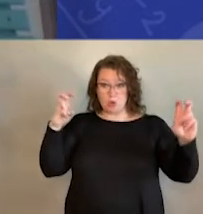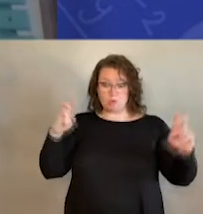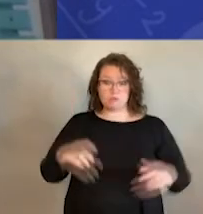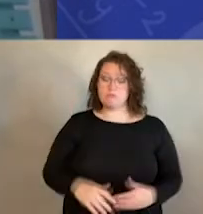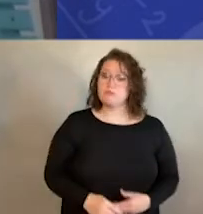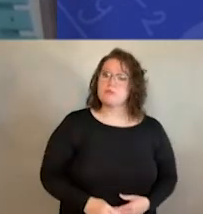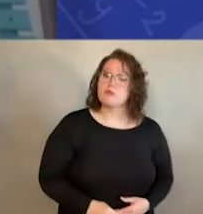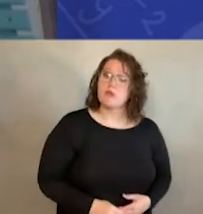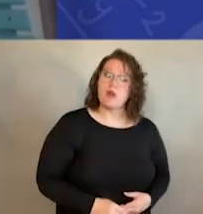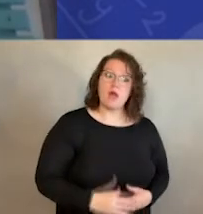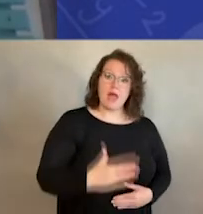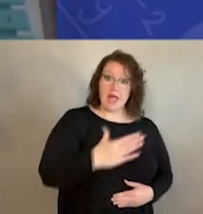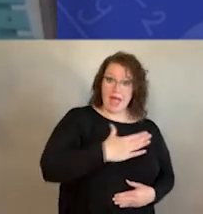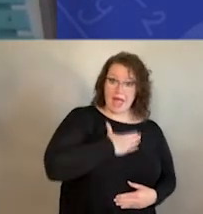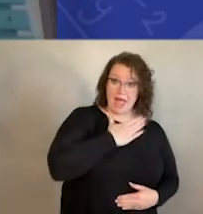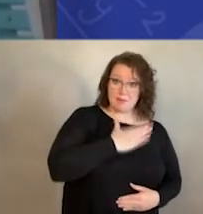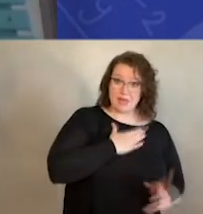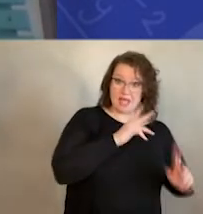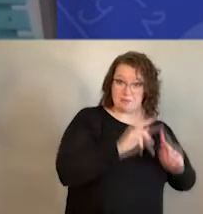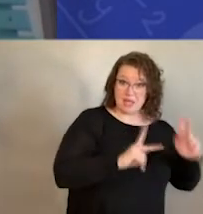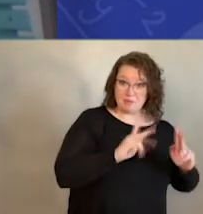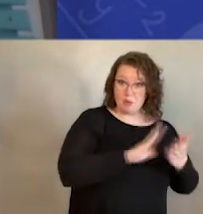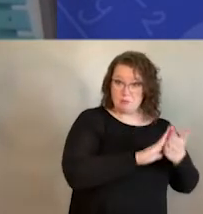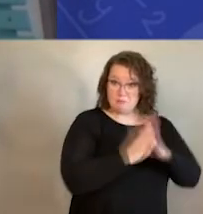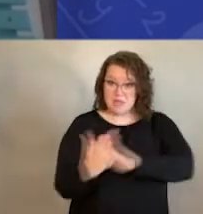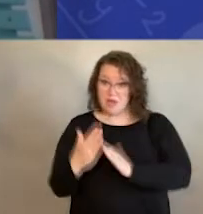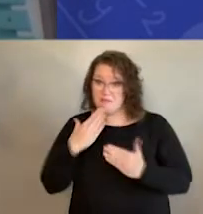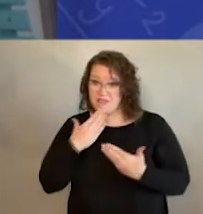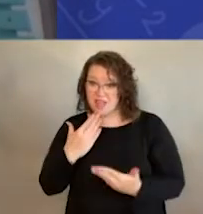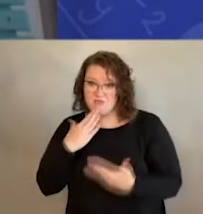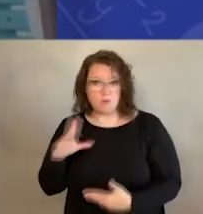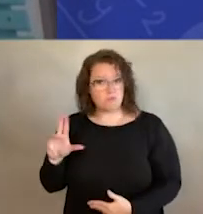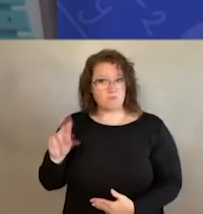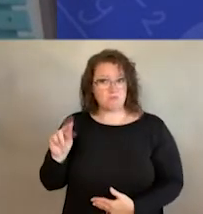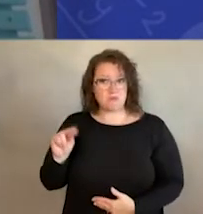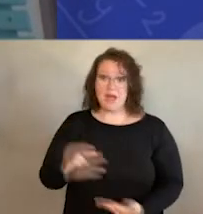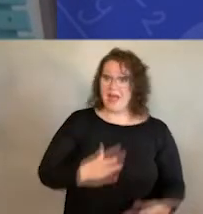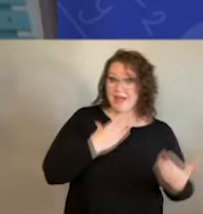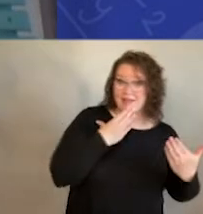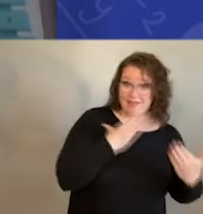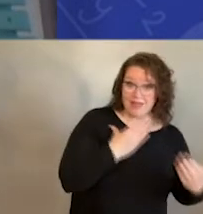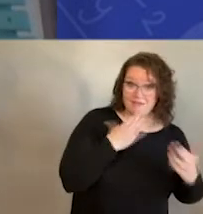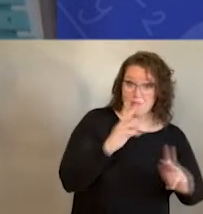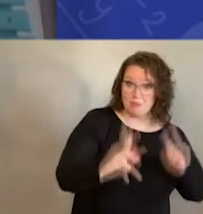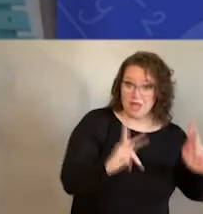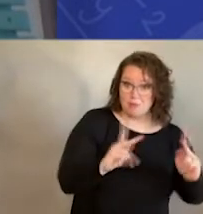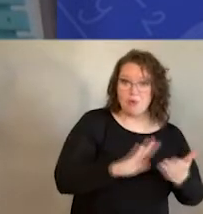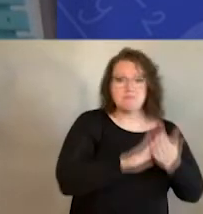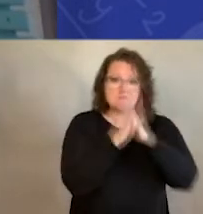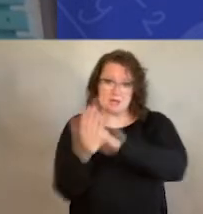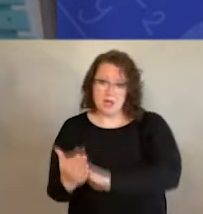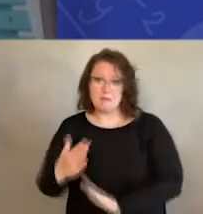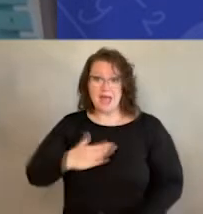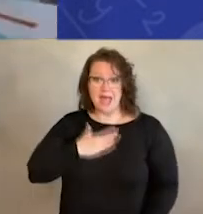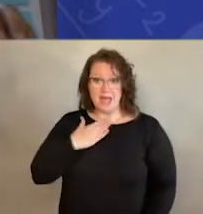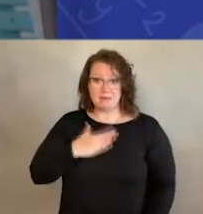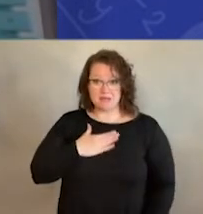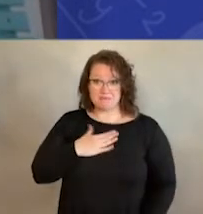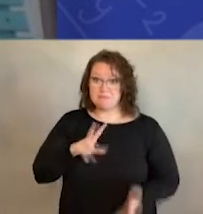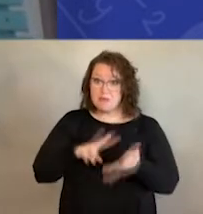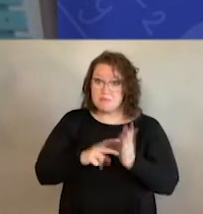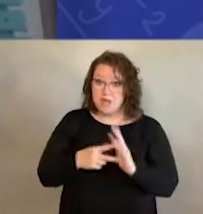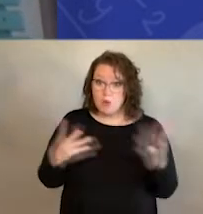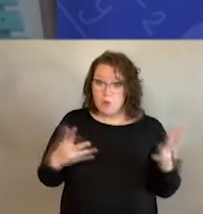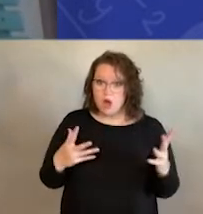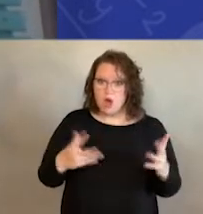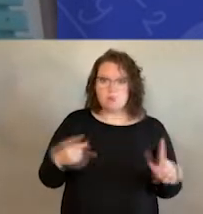are thankful, it is thankful people who are happy." To me, that means that thankfulness comes first. When we take a